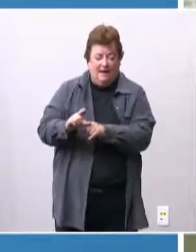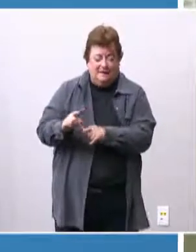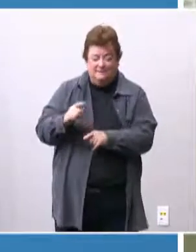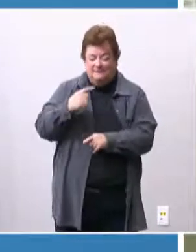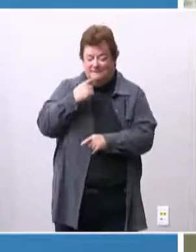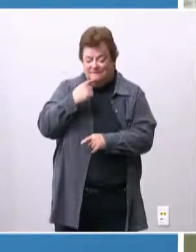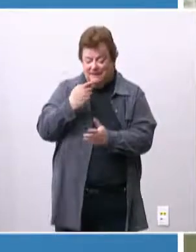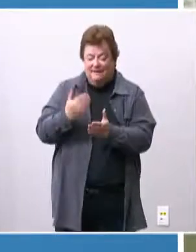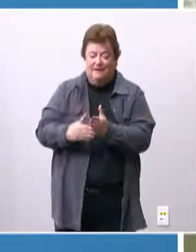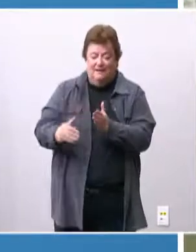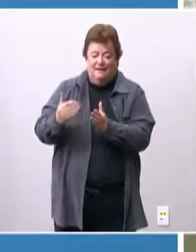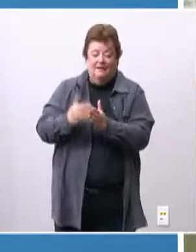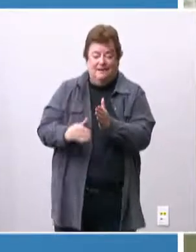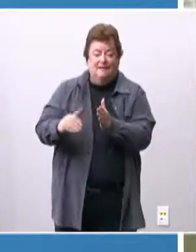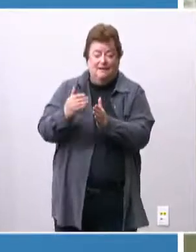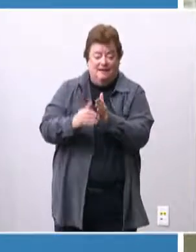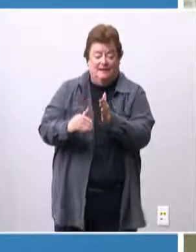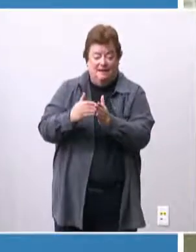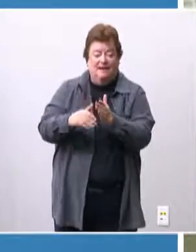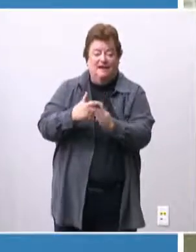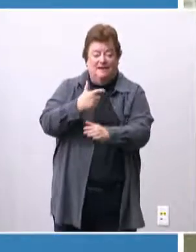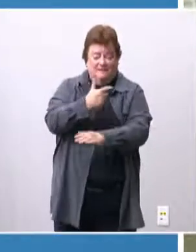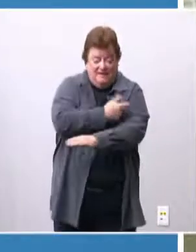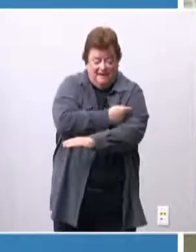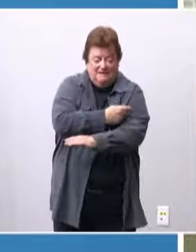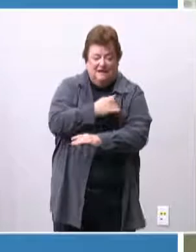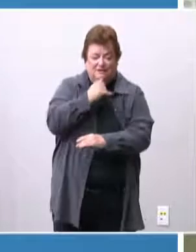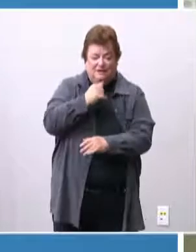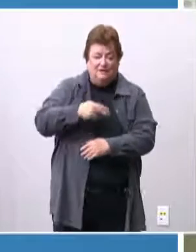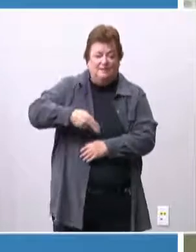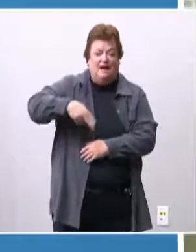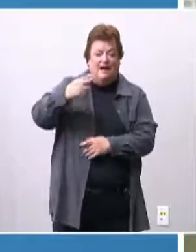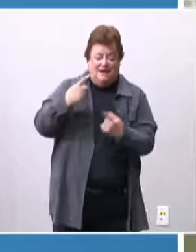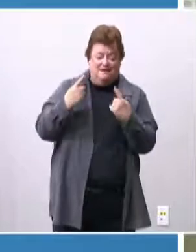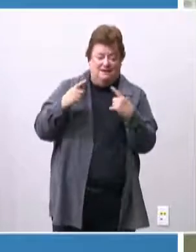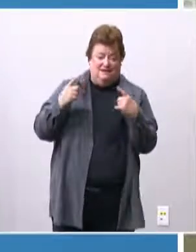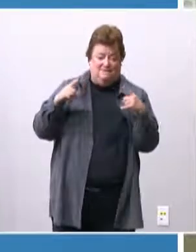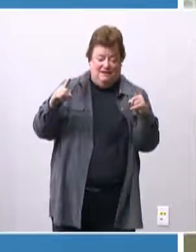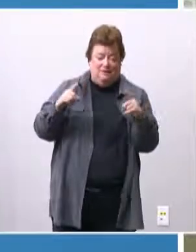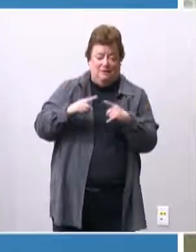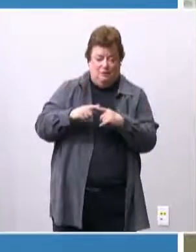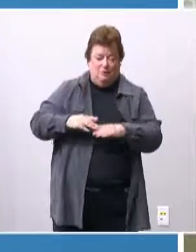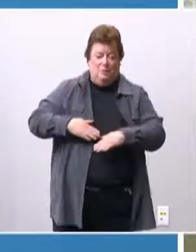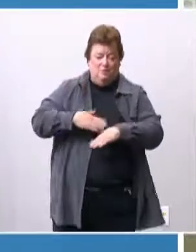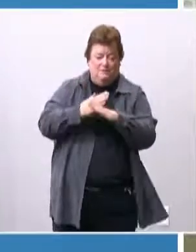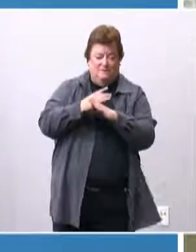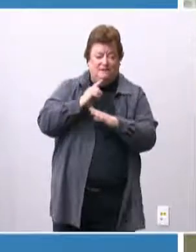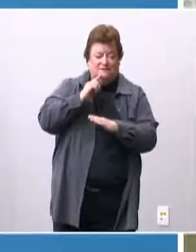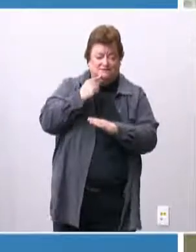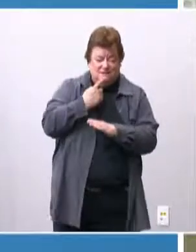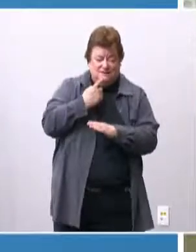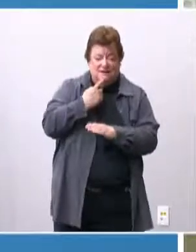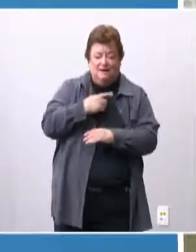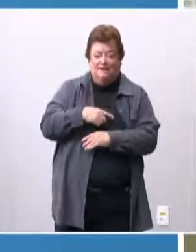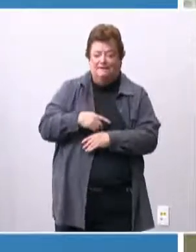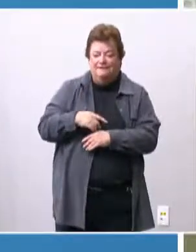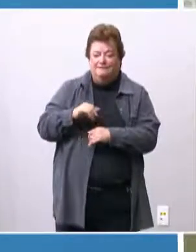millions of times, the vaccination is highly effective at preventing serious illness, ICU stays,